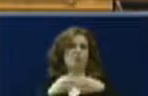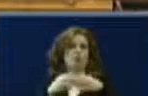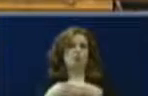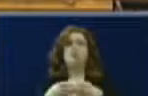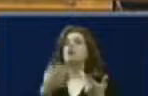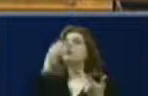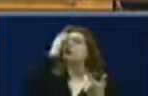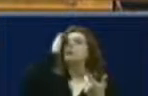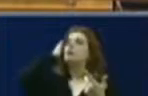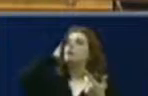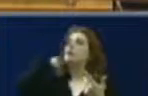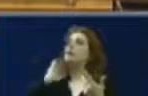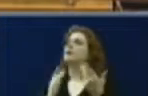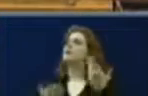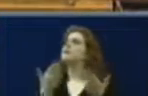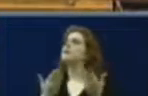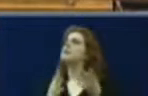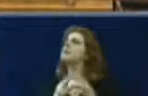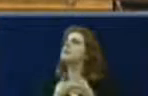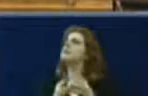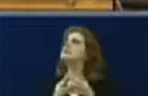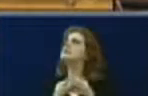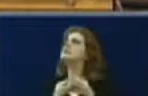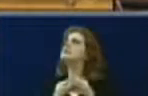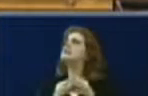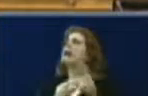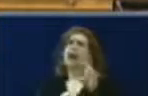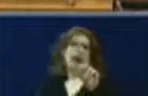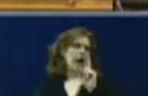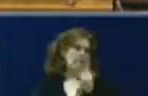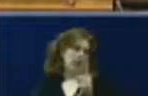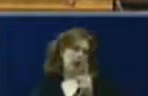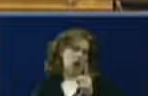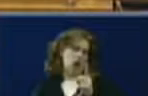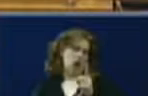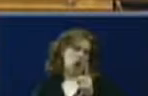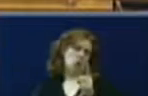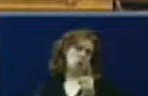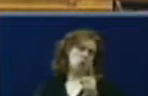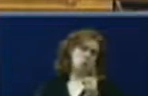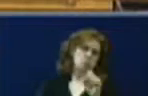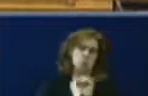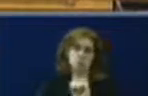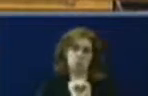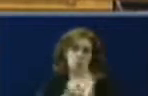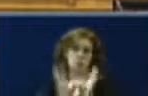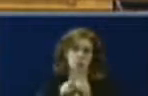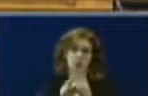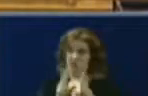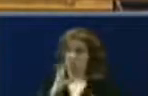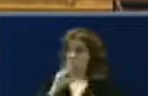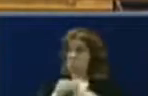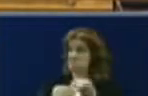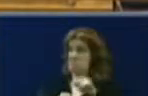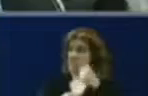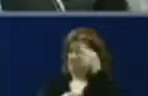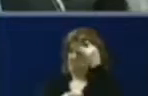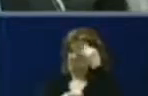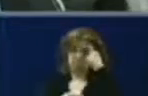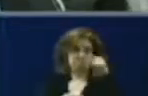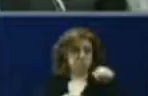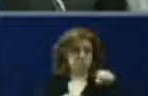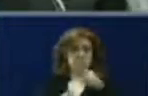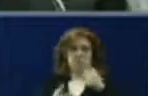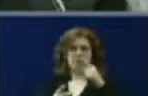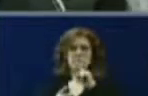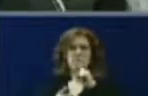And maybe a half-hour work session, would that be the right way to think about it? If we can squeeze in it, let's make sure we have